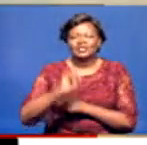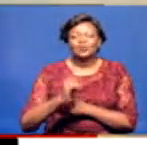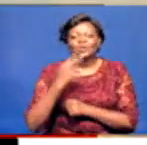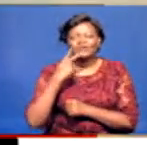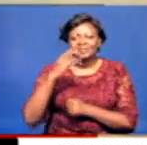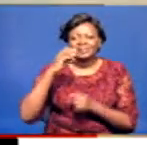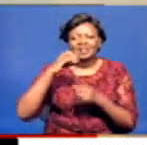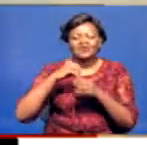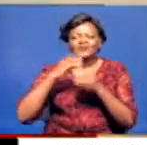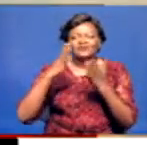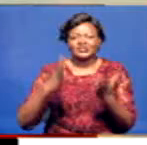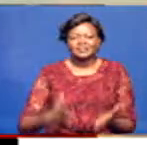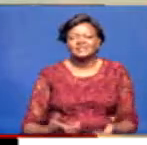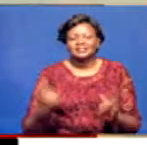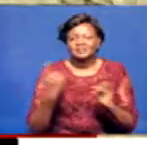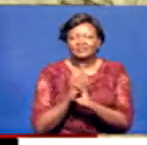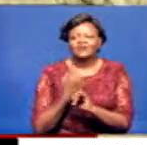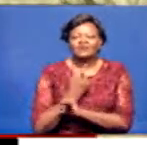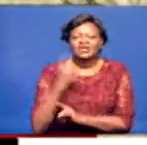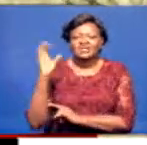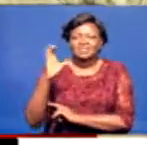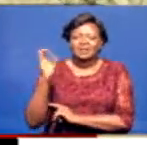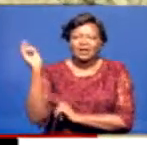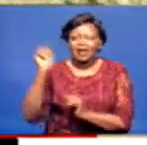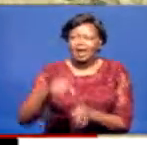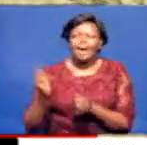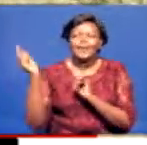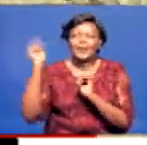and different kind of clients coming in.